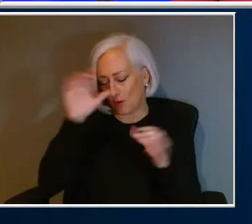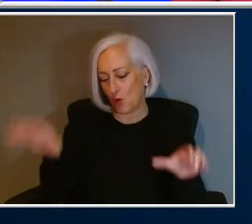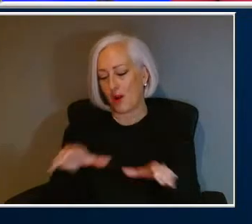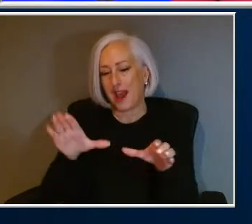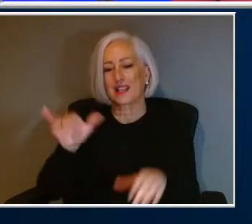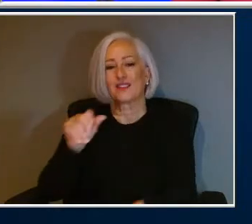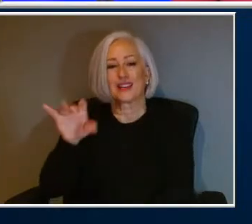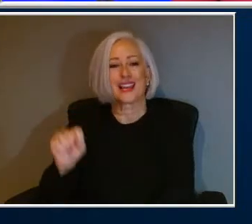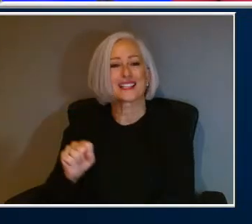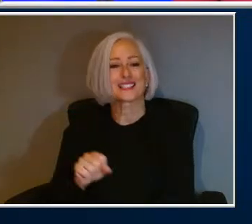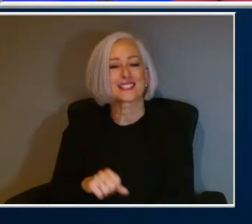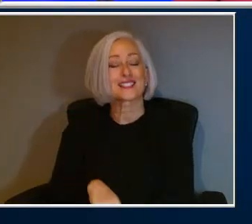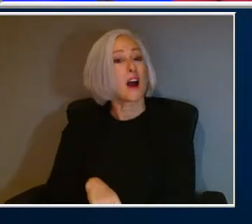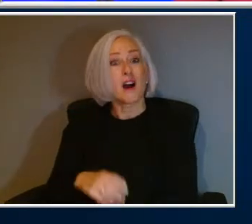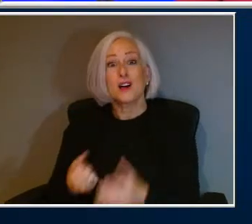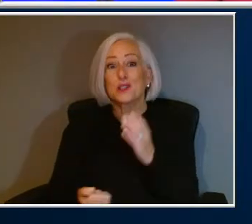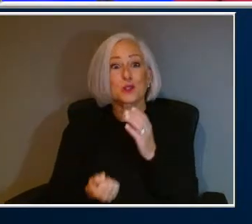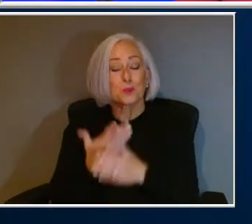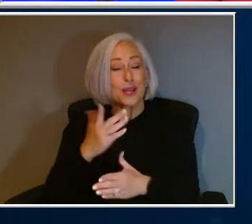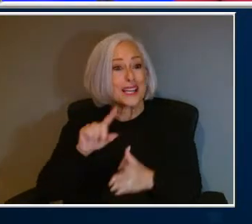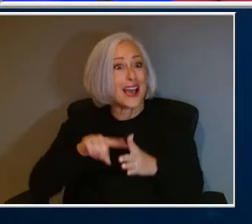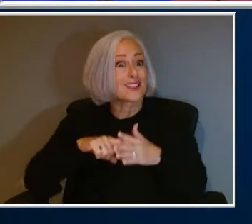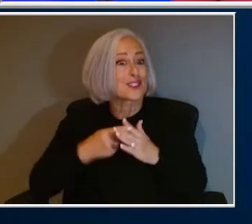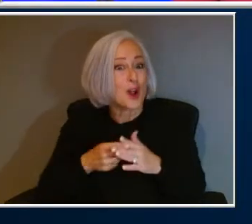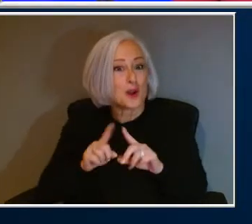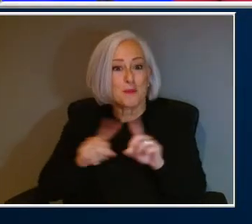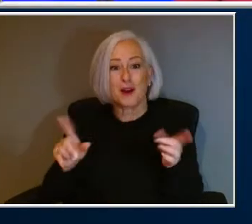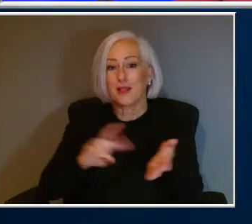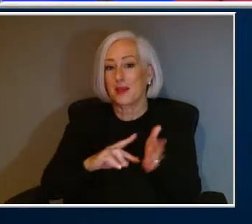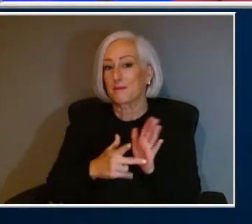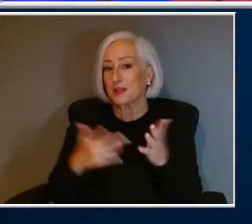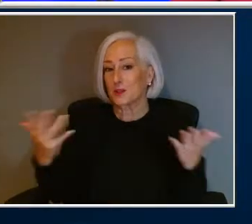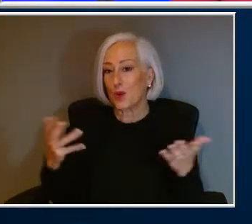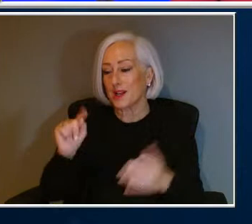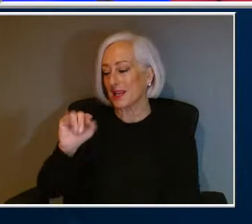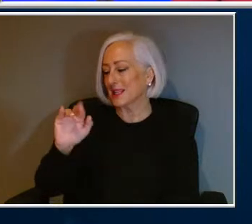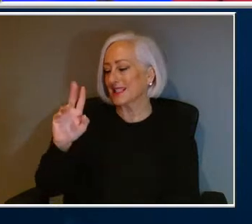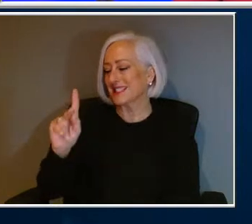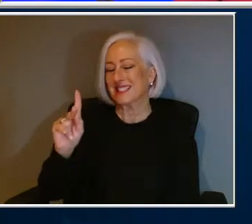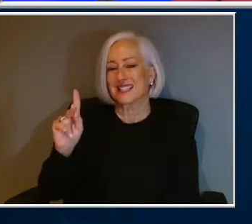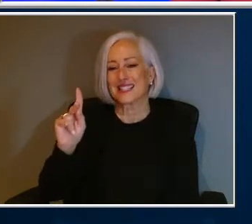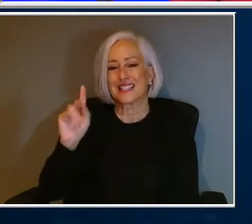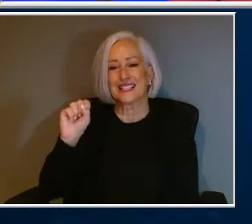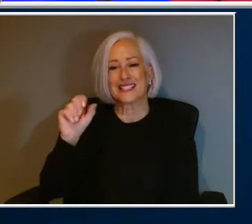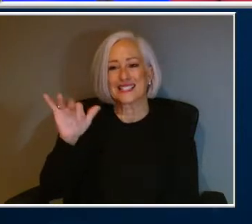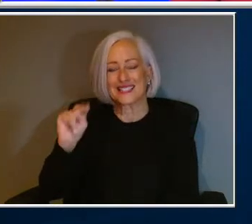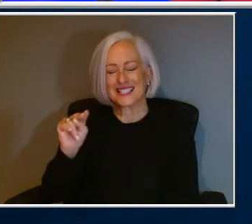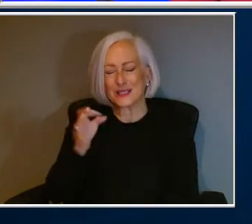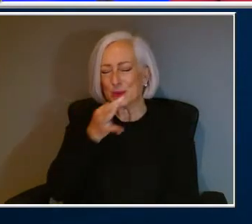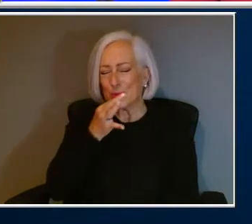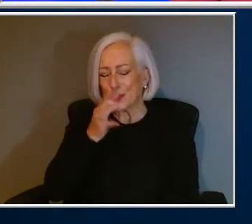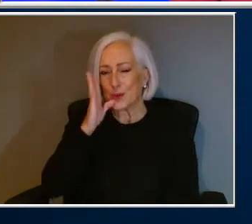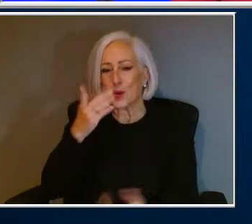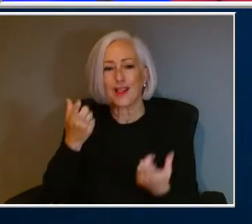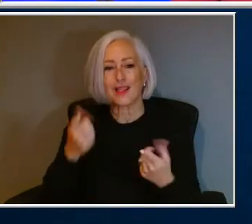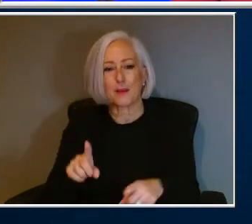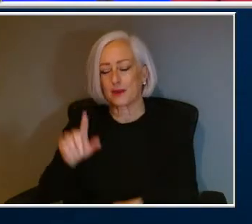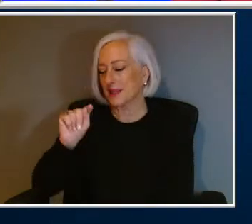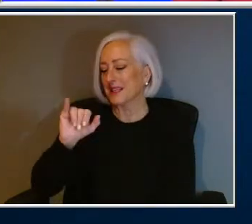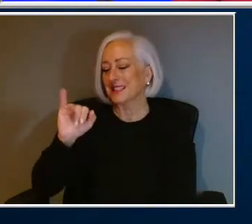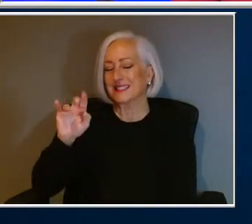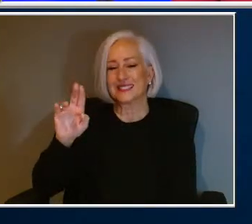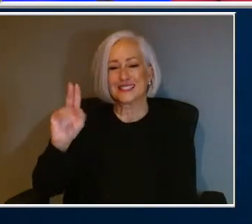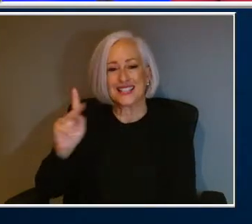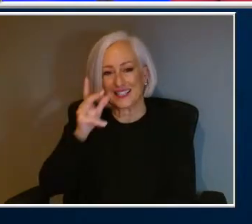officially started. We like the sound of that, but that also means tick season is right around the corner. Yeah. Most tick bites, they're pretty harmless, but you still